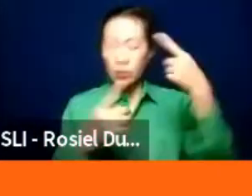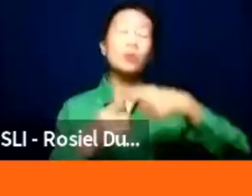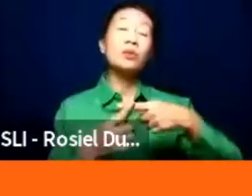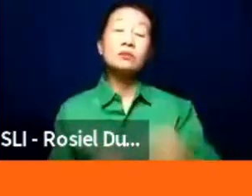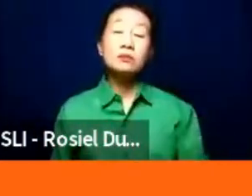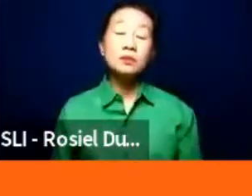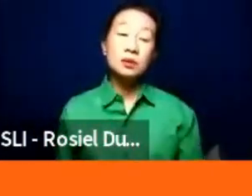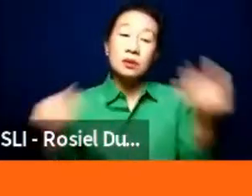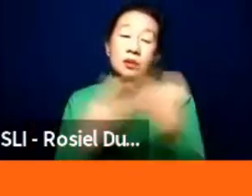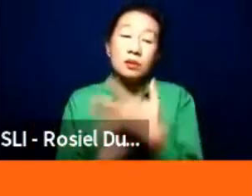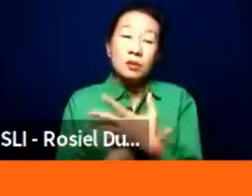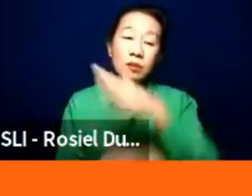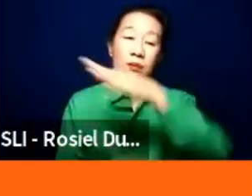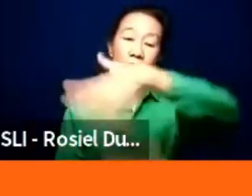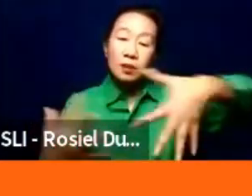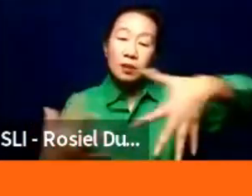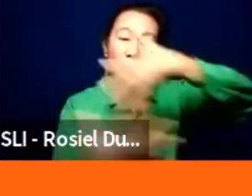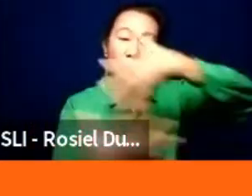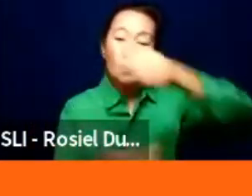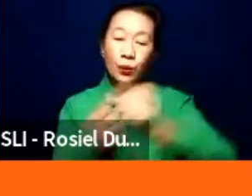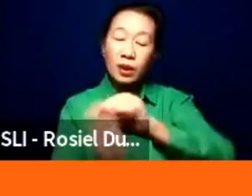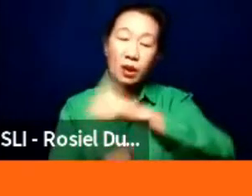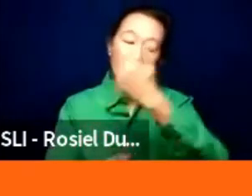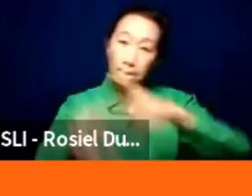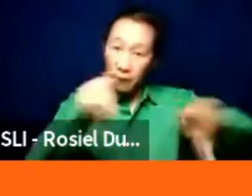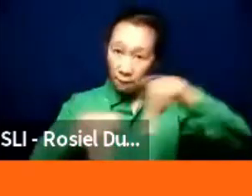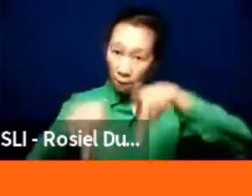Nakakatakot pa para makisalamuha sa ibang tao.